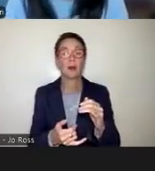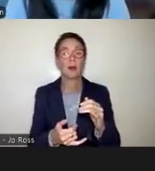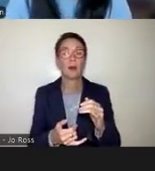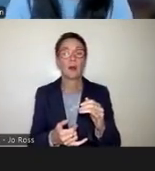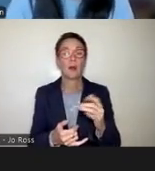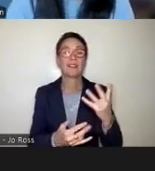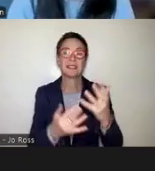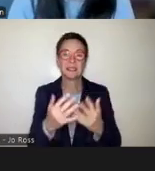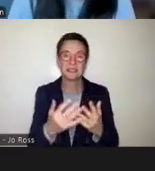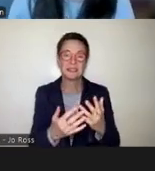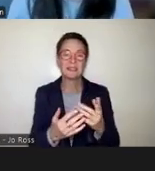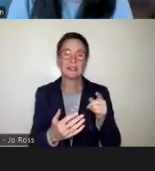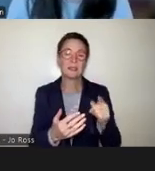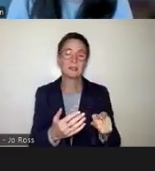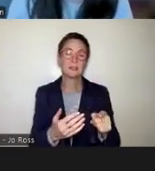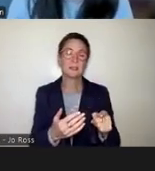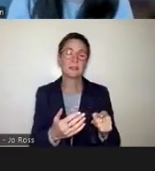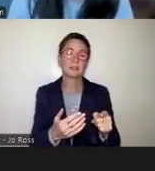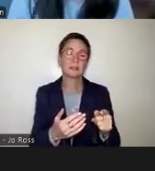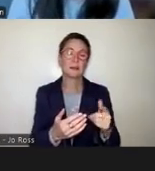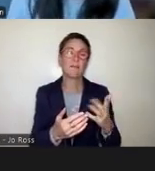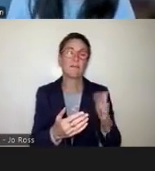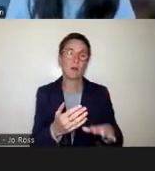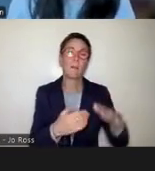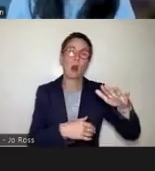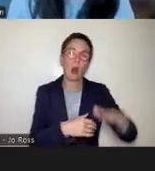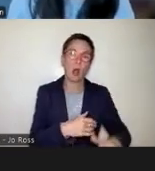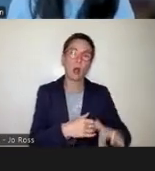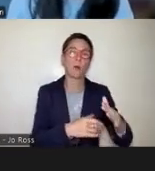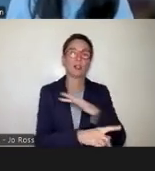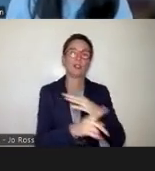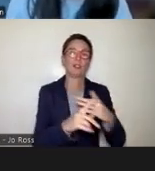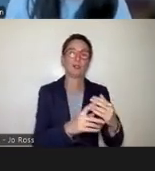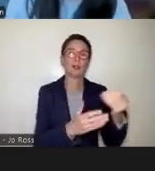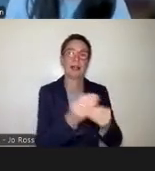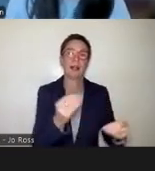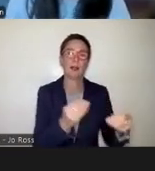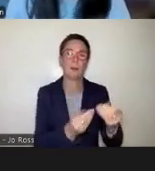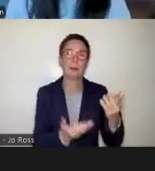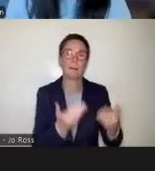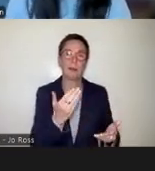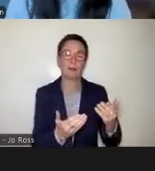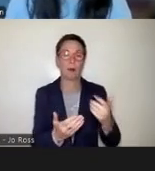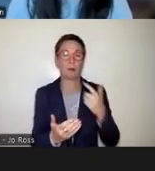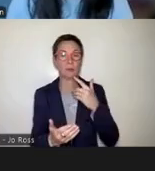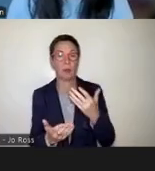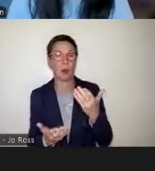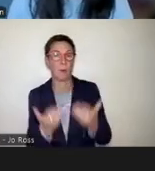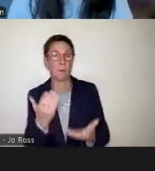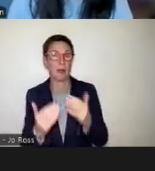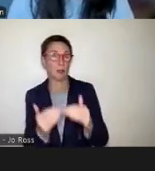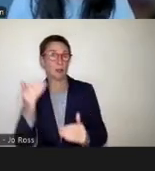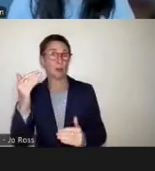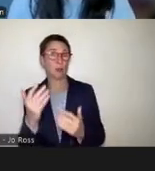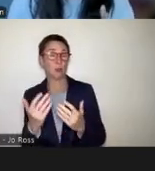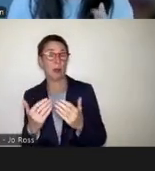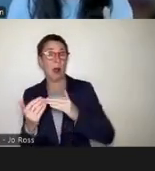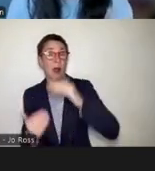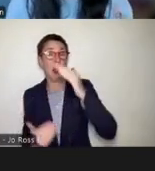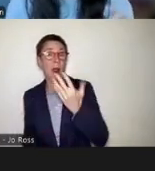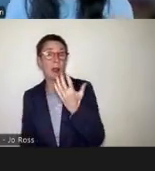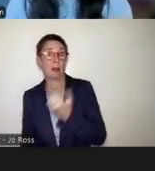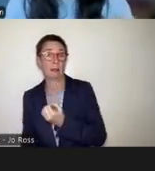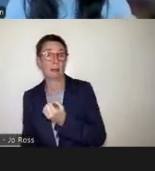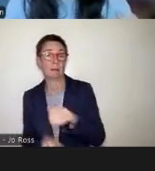backgrounds, compared to 43% of staff that were from higher socioeconomic backgrounds. So you can see there the trajectory